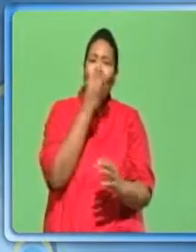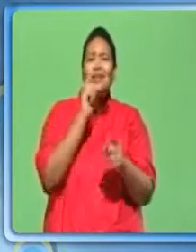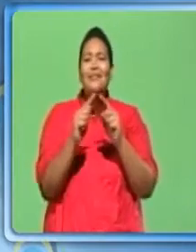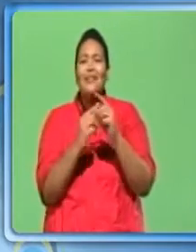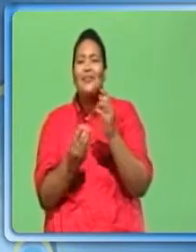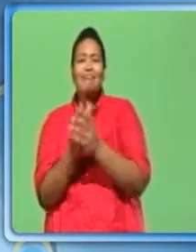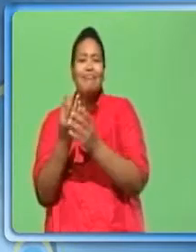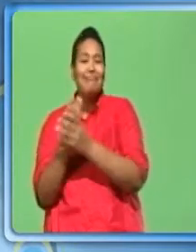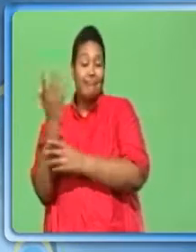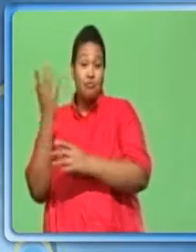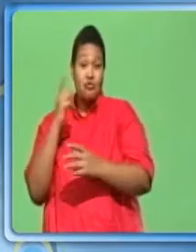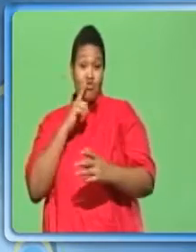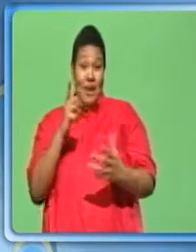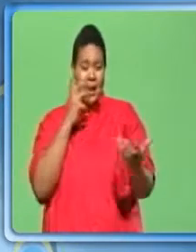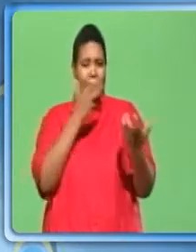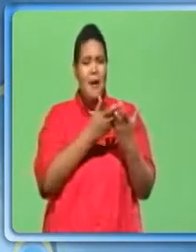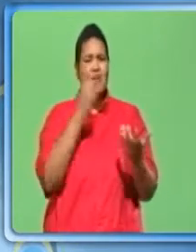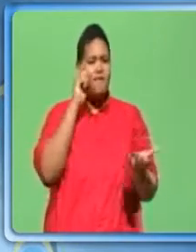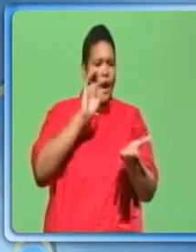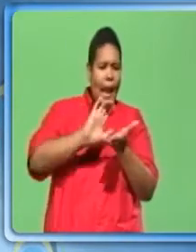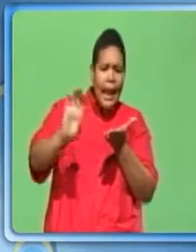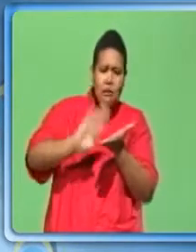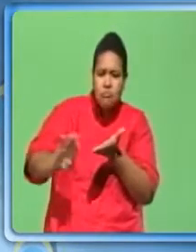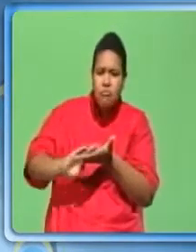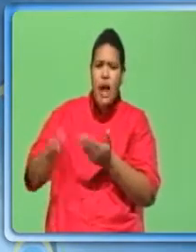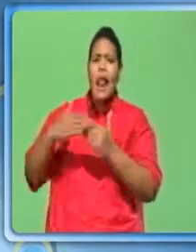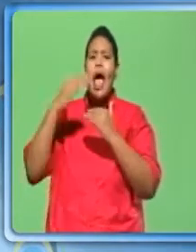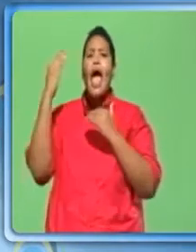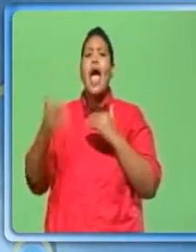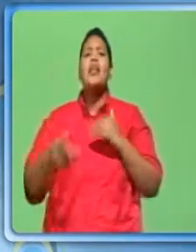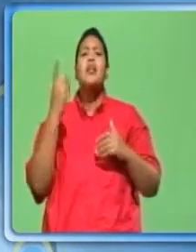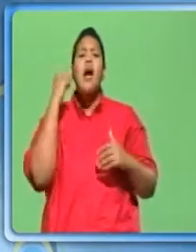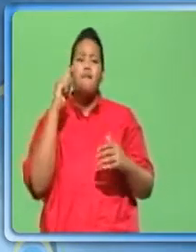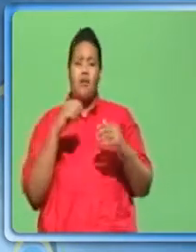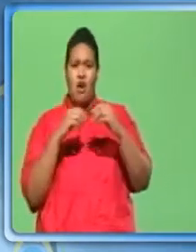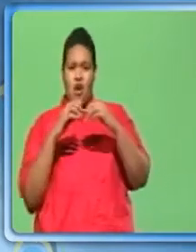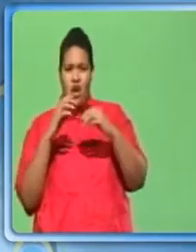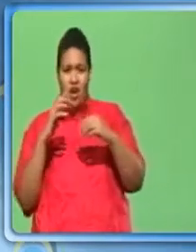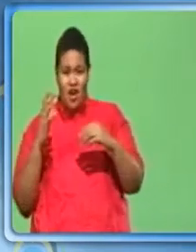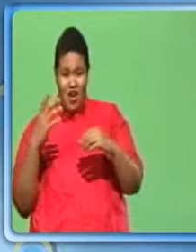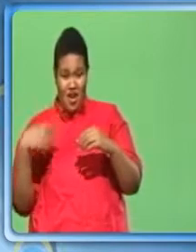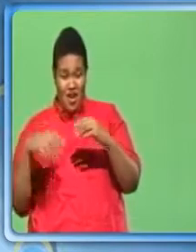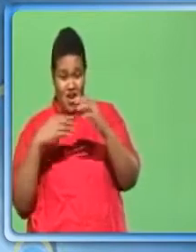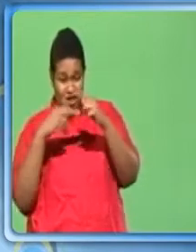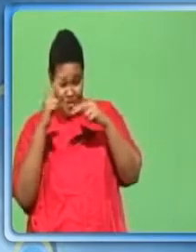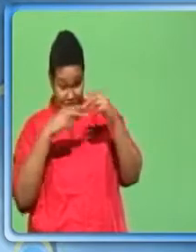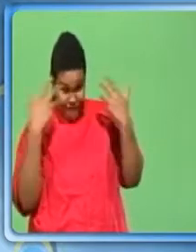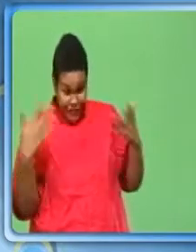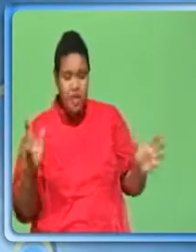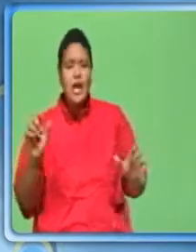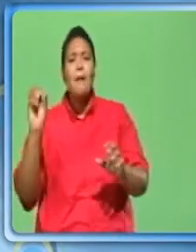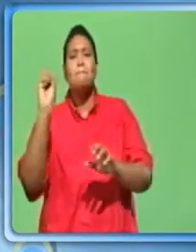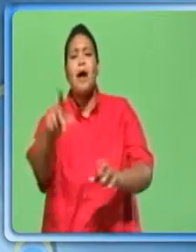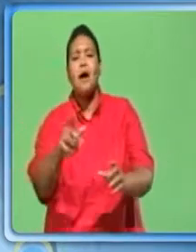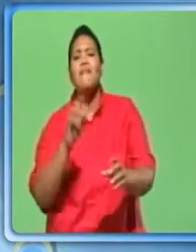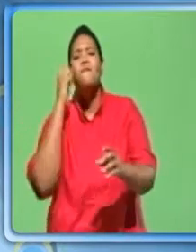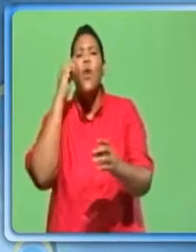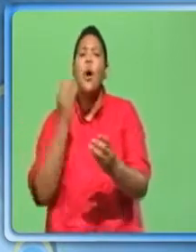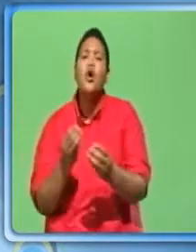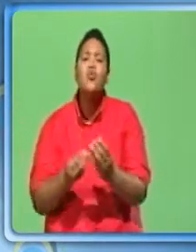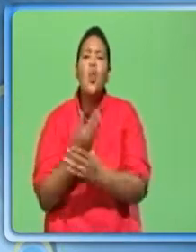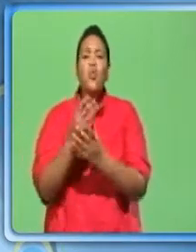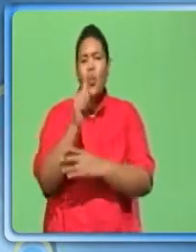for landscaping at the end of the construction. The method chosen for carrying out the stripping of the site will